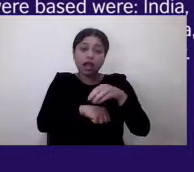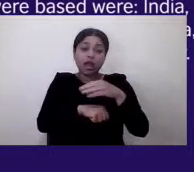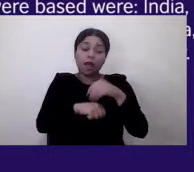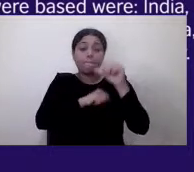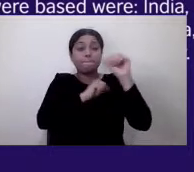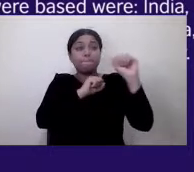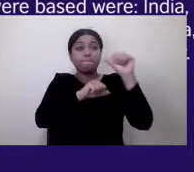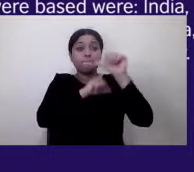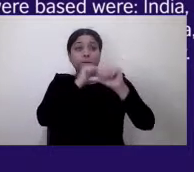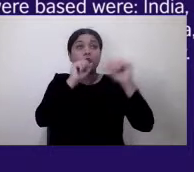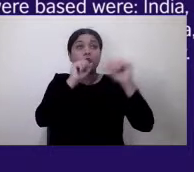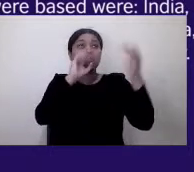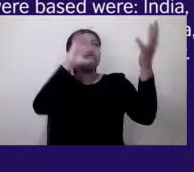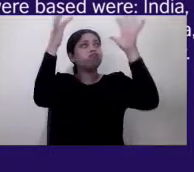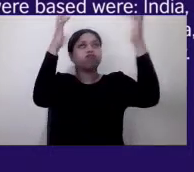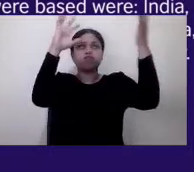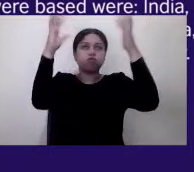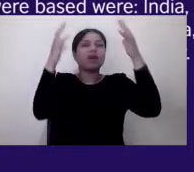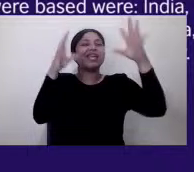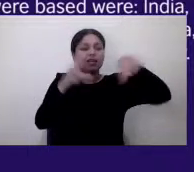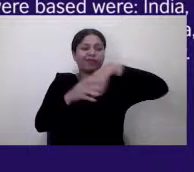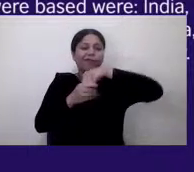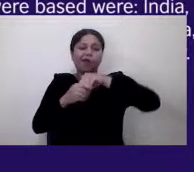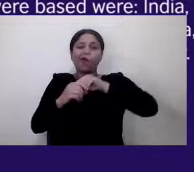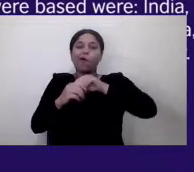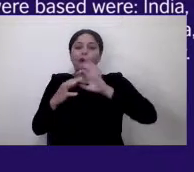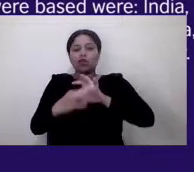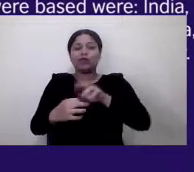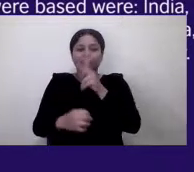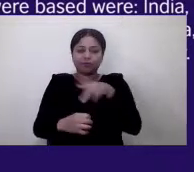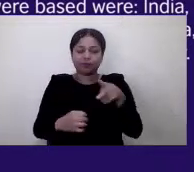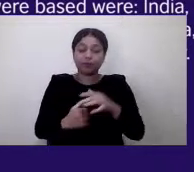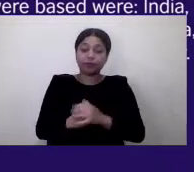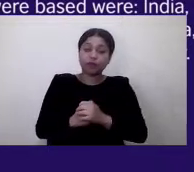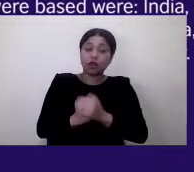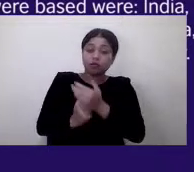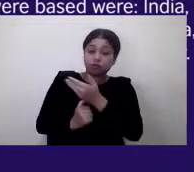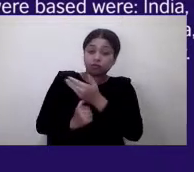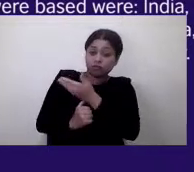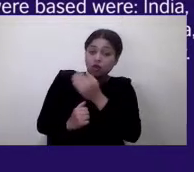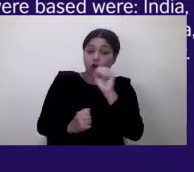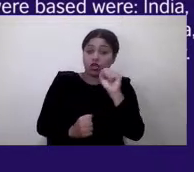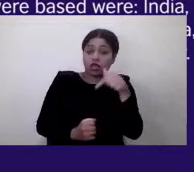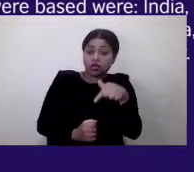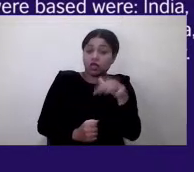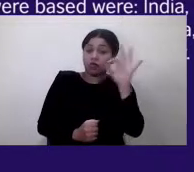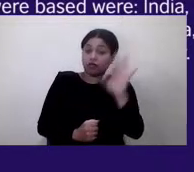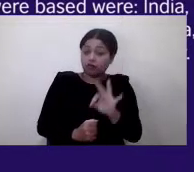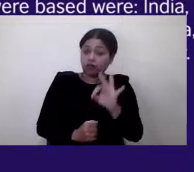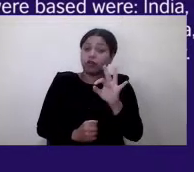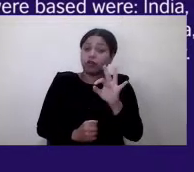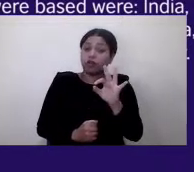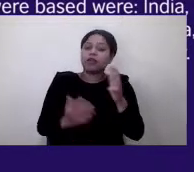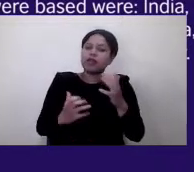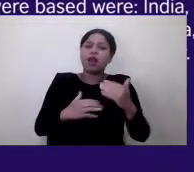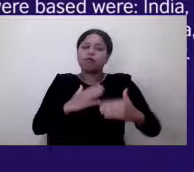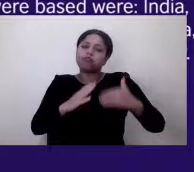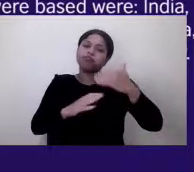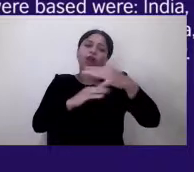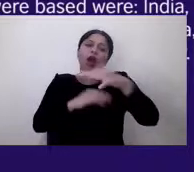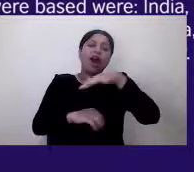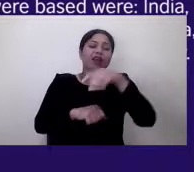80% of teachers said they would like some professional development on how to incorporate climate